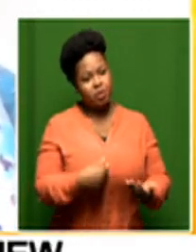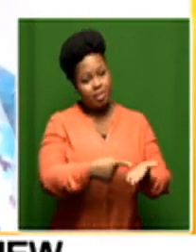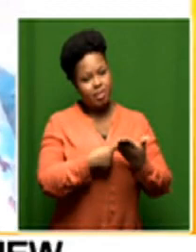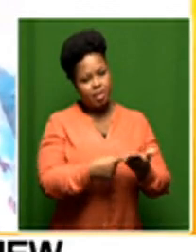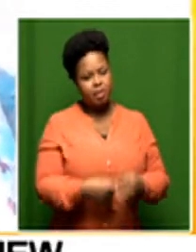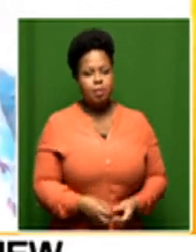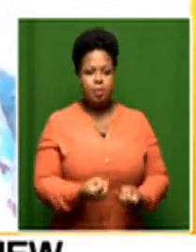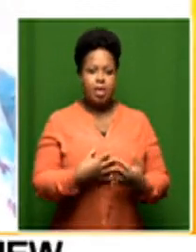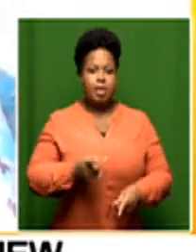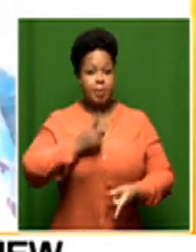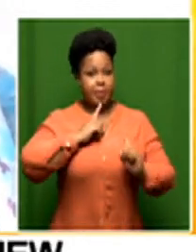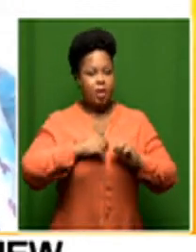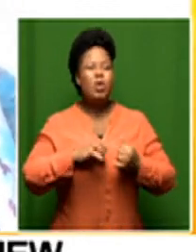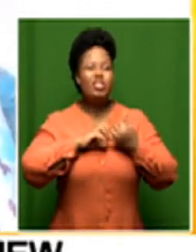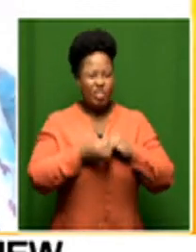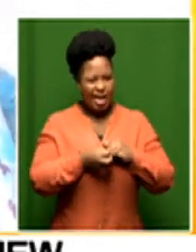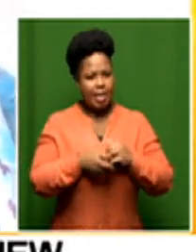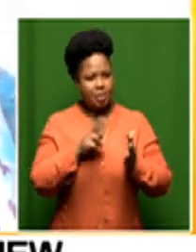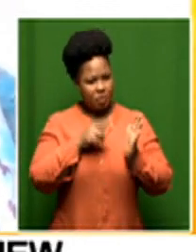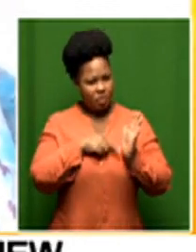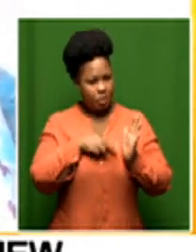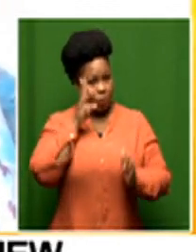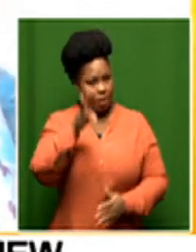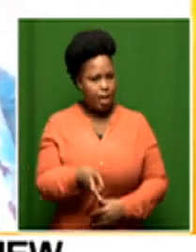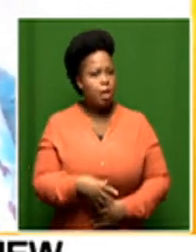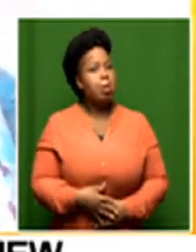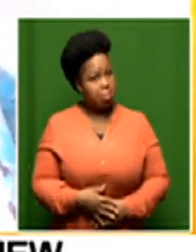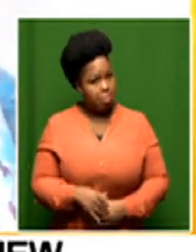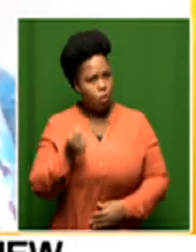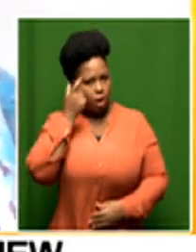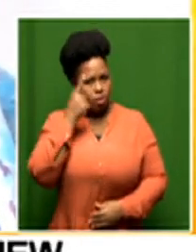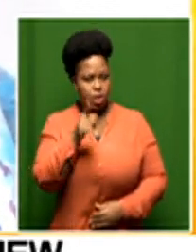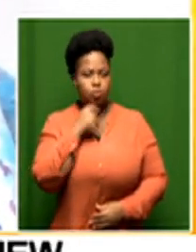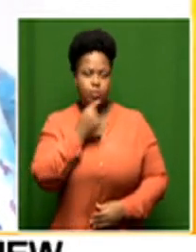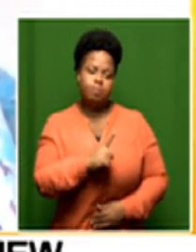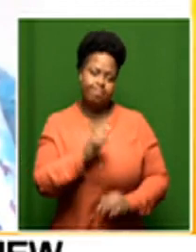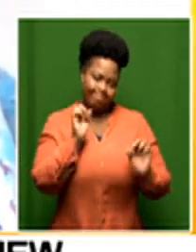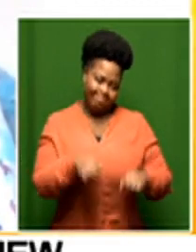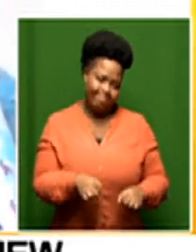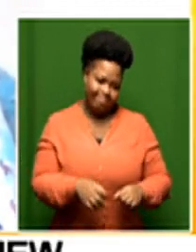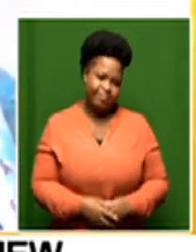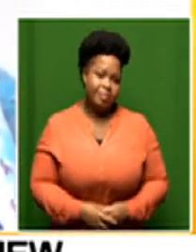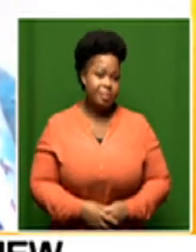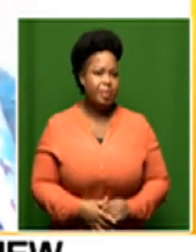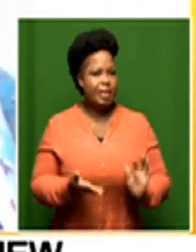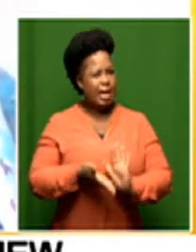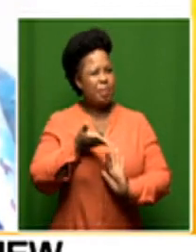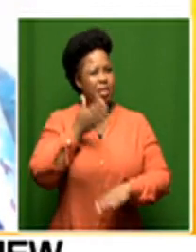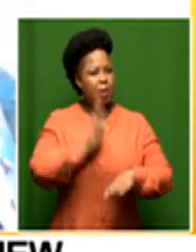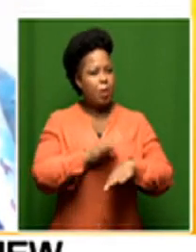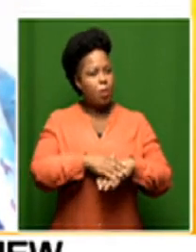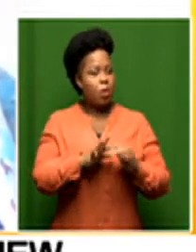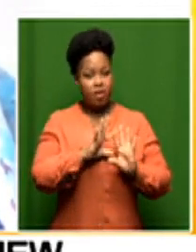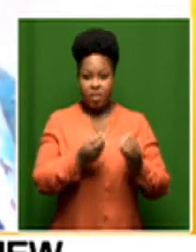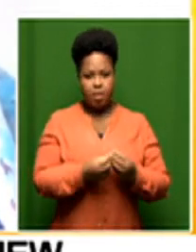have been so many responses. We're going to try and read a couple of them. We get your argument. We get your standpoint. And keep us updated with how this